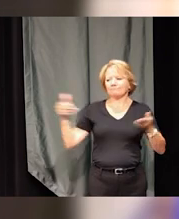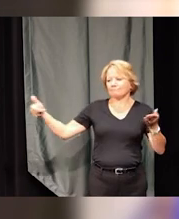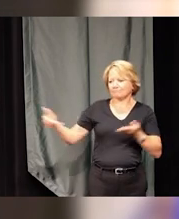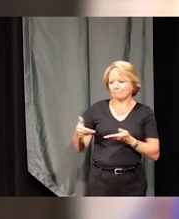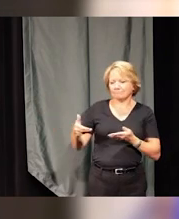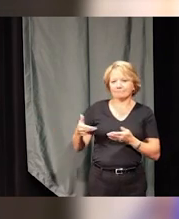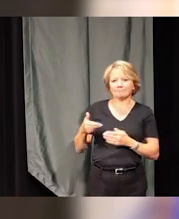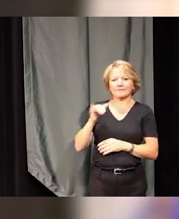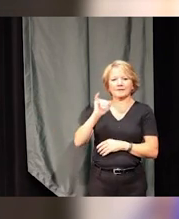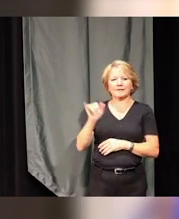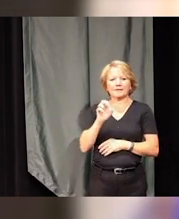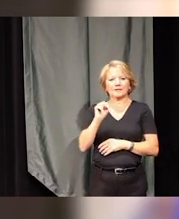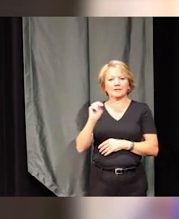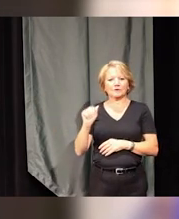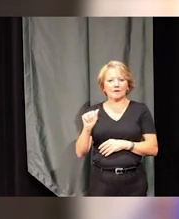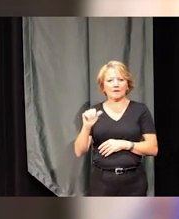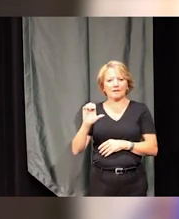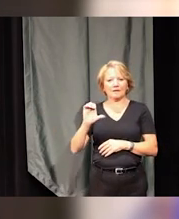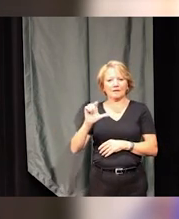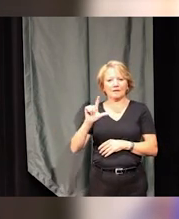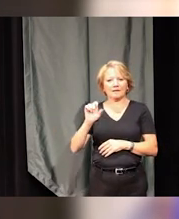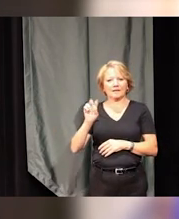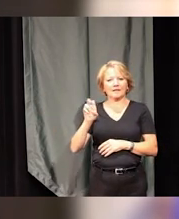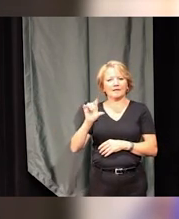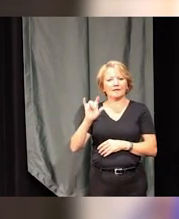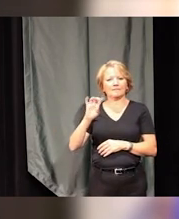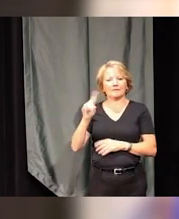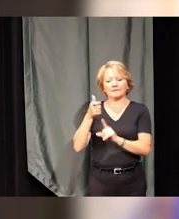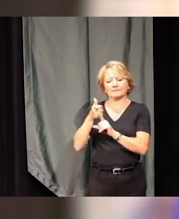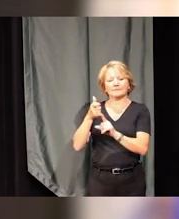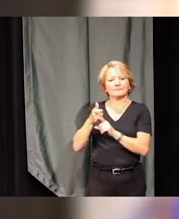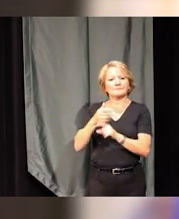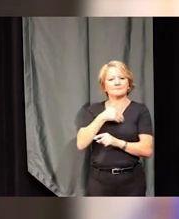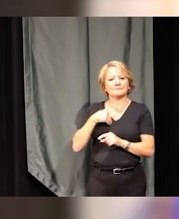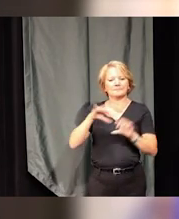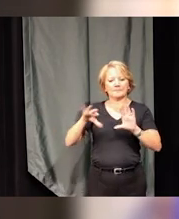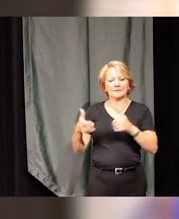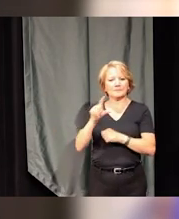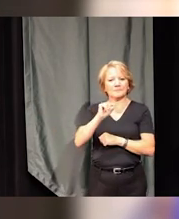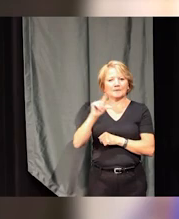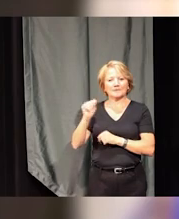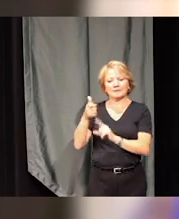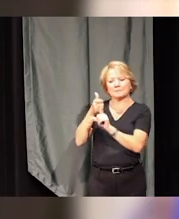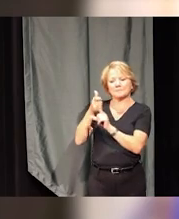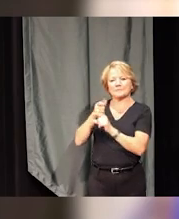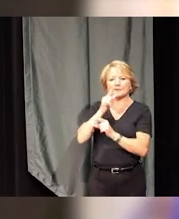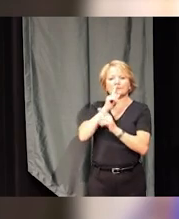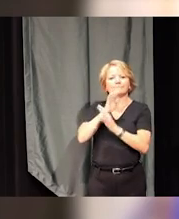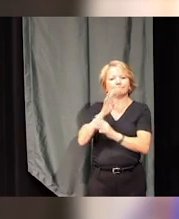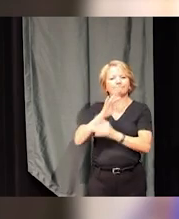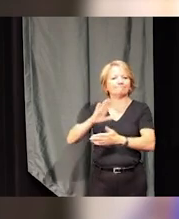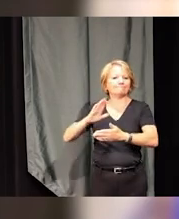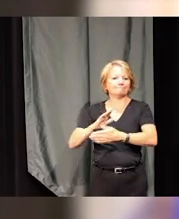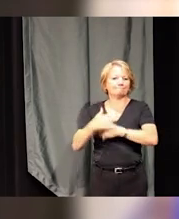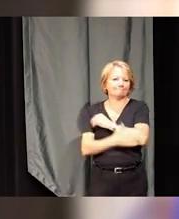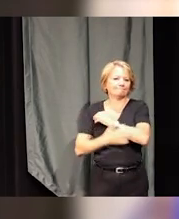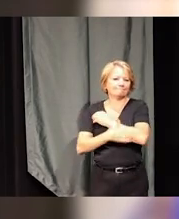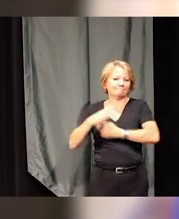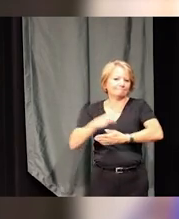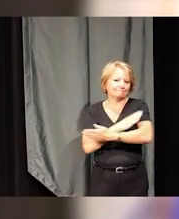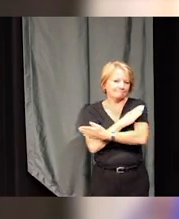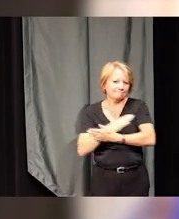introduce Jenna Cleveland, a member of the class of 2020, who will sing the national